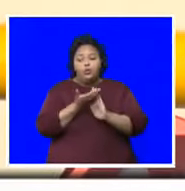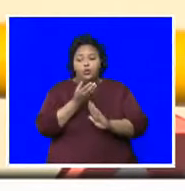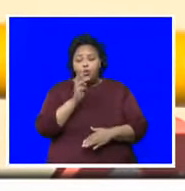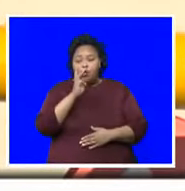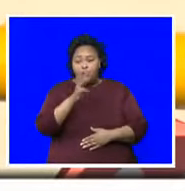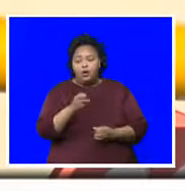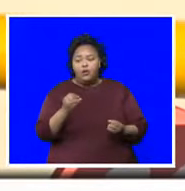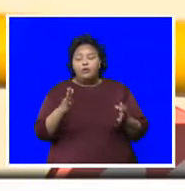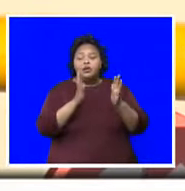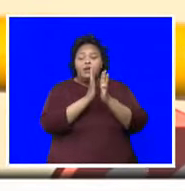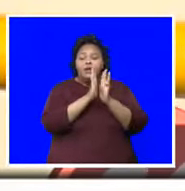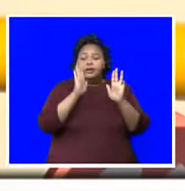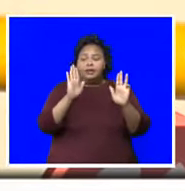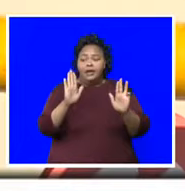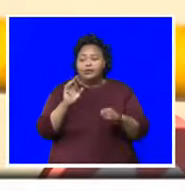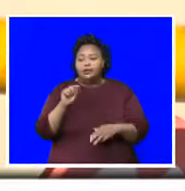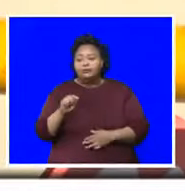to